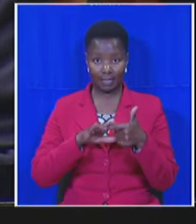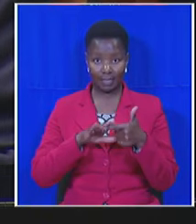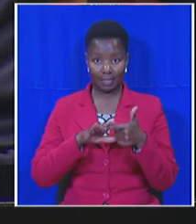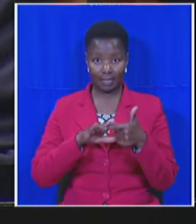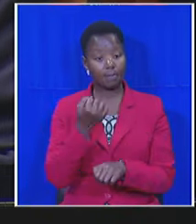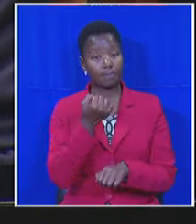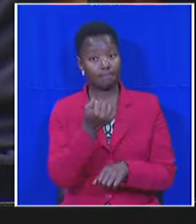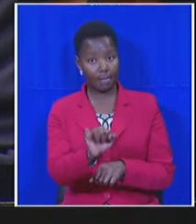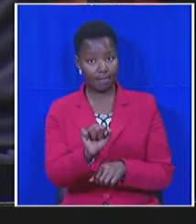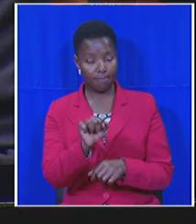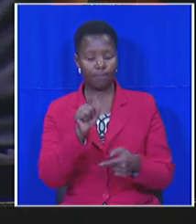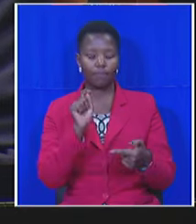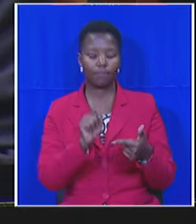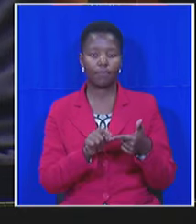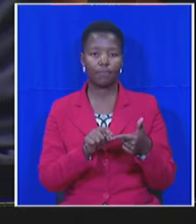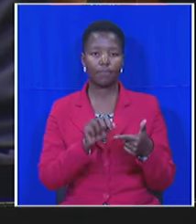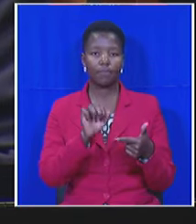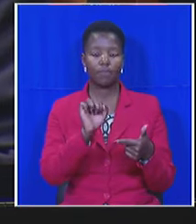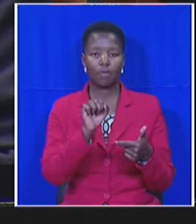Those against, press the no button.